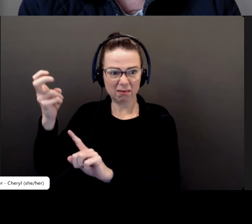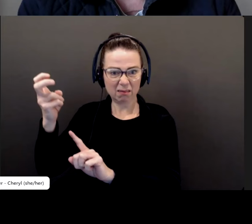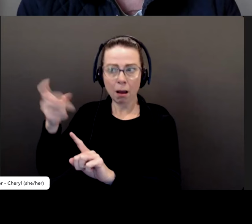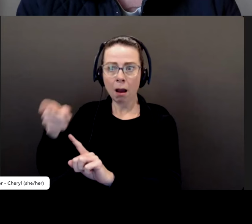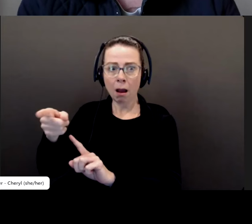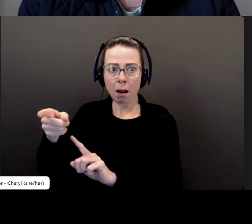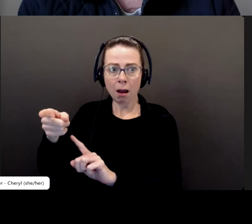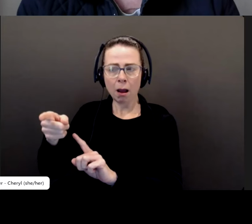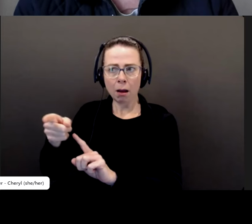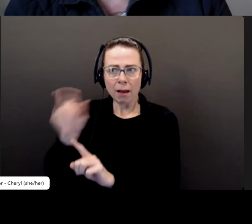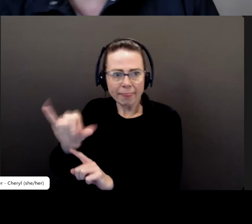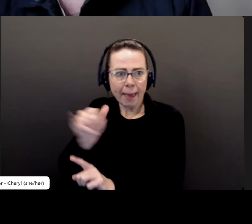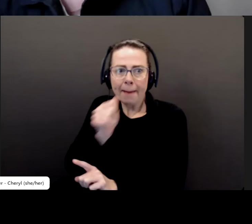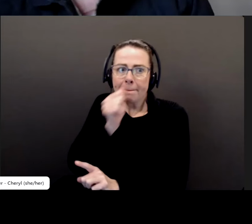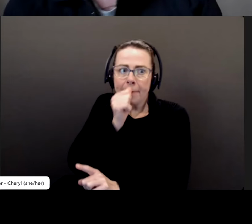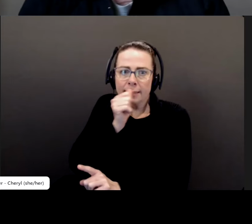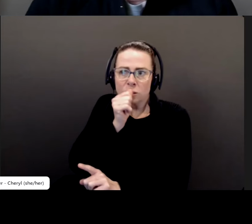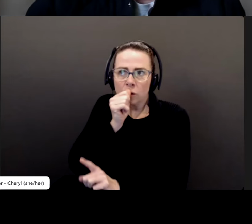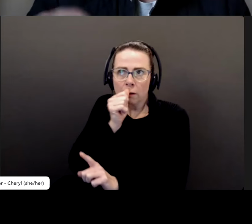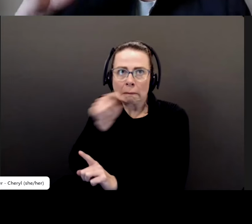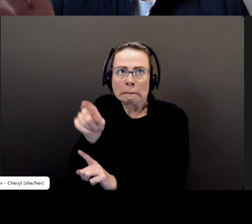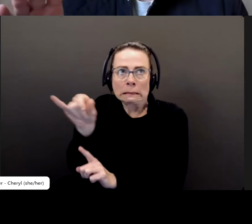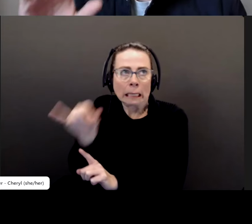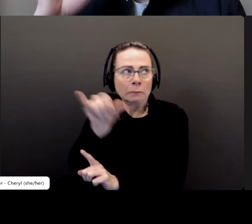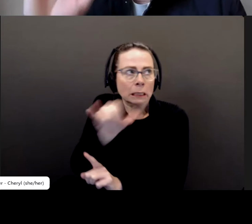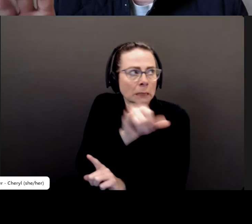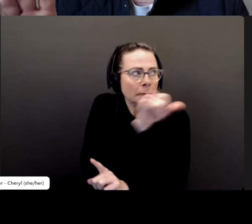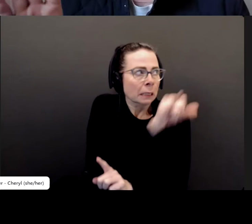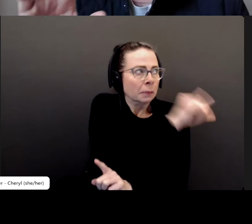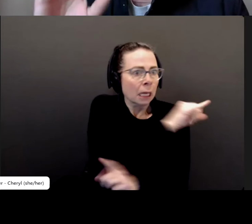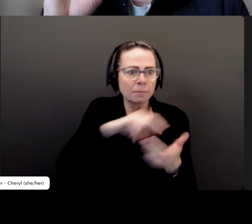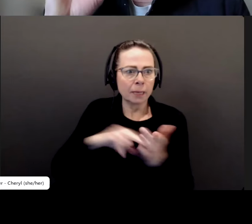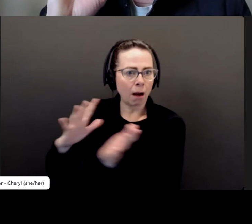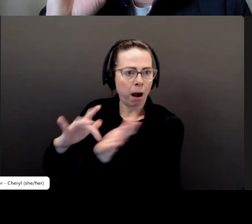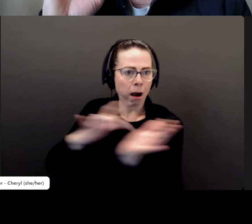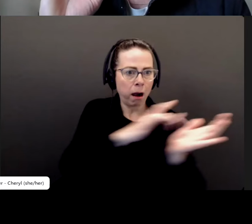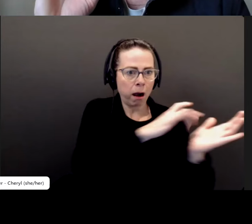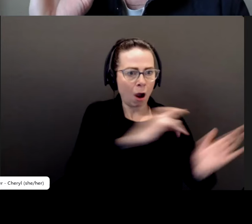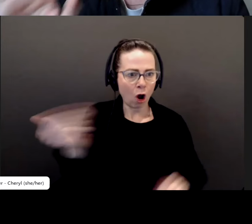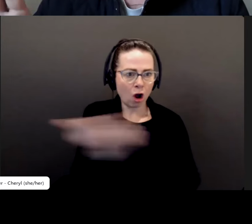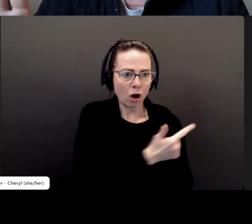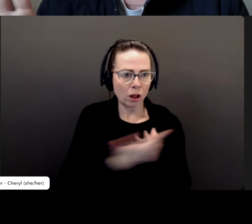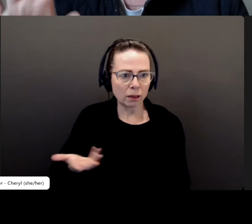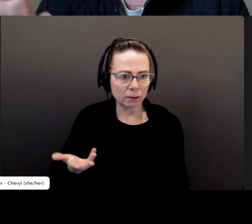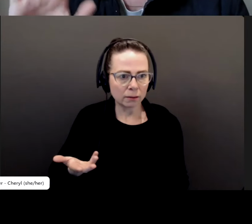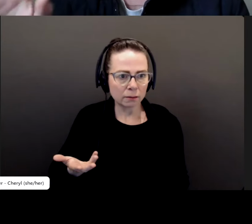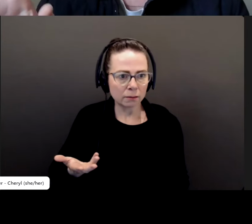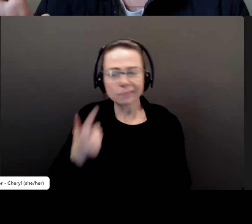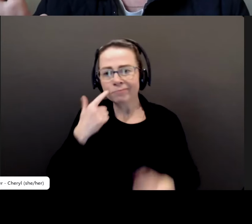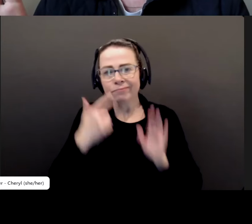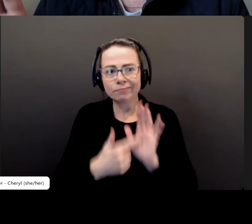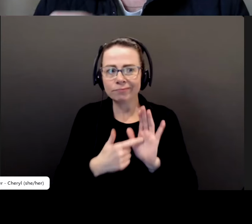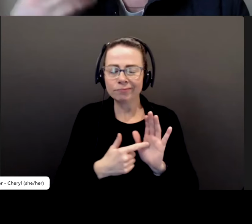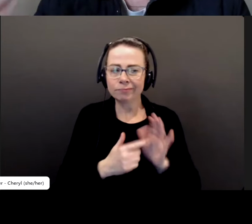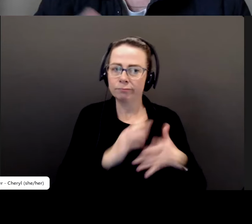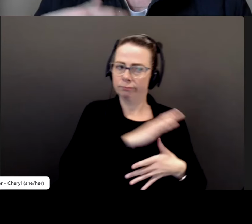same password is compromised. And so if any of you, if your bank account is most likely